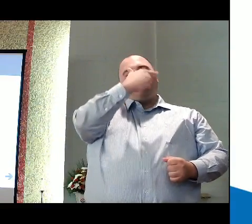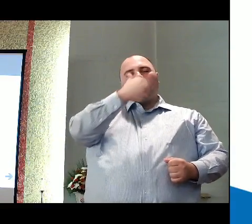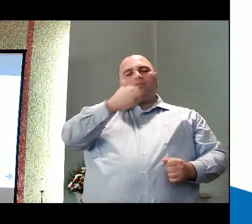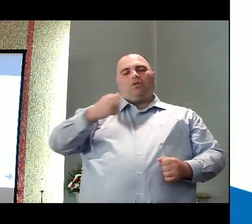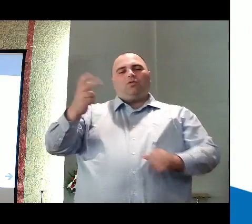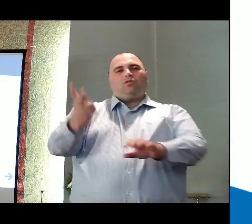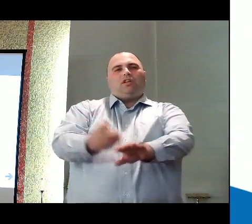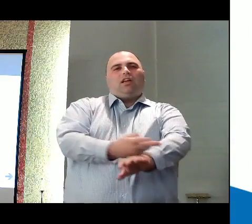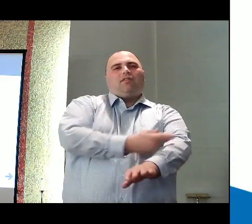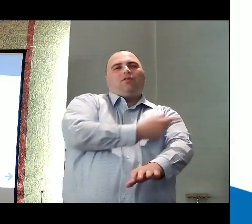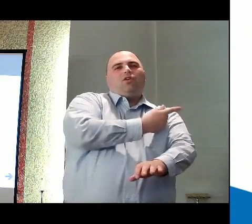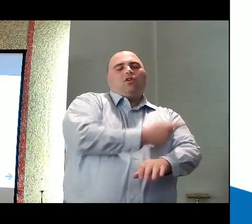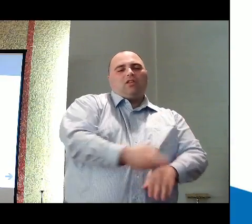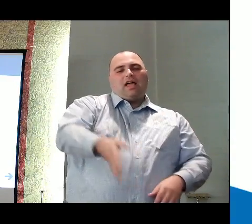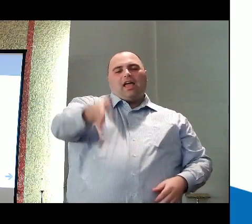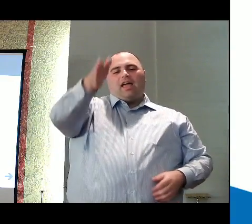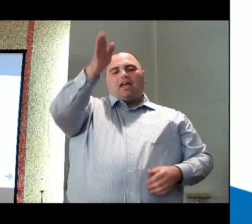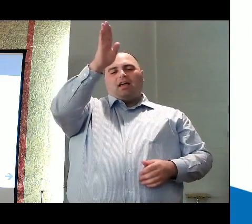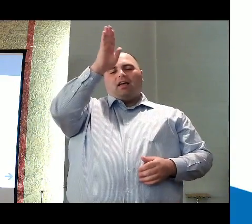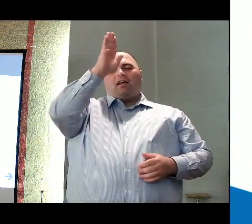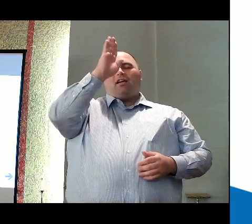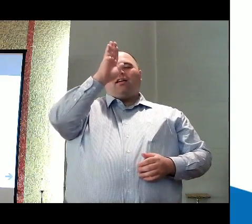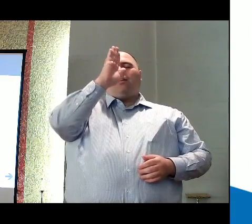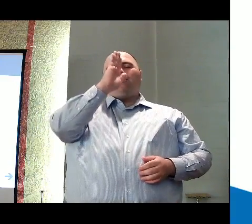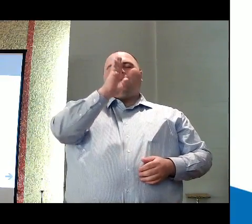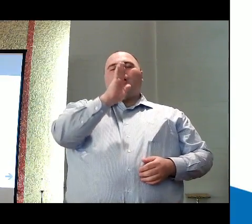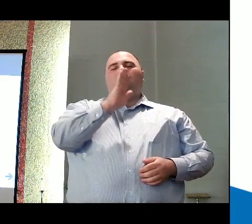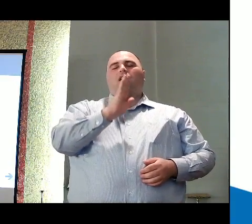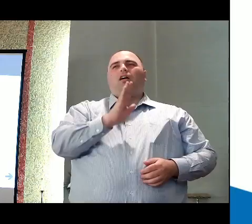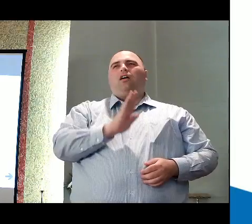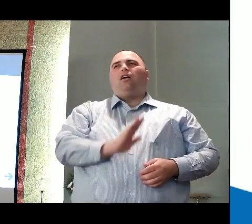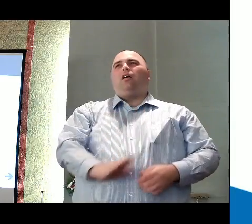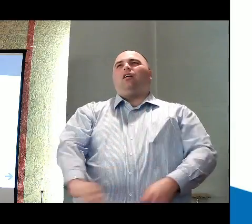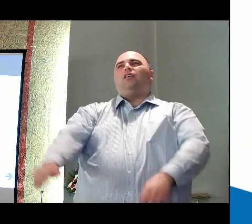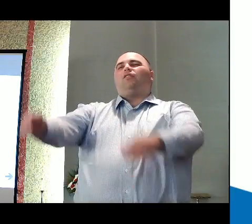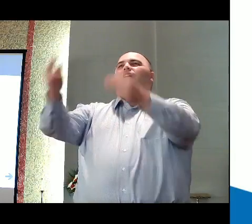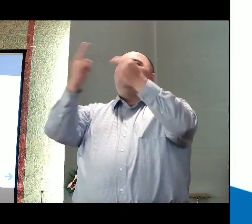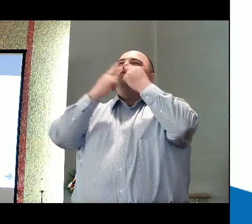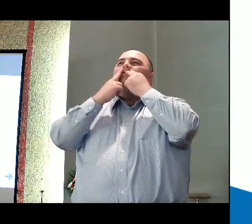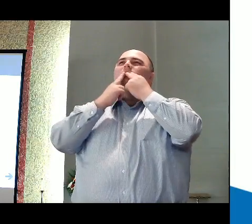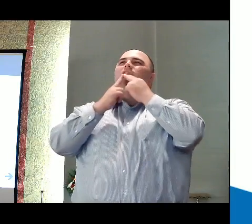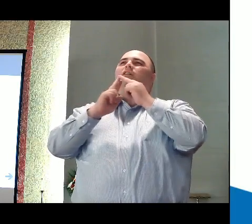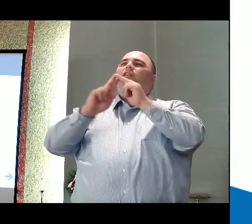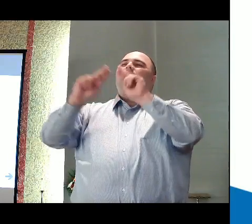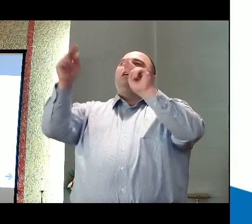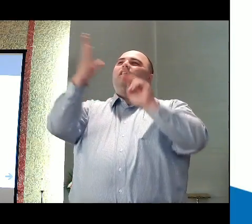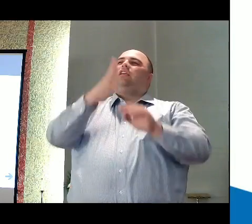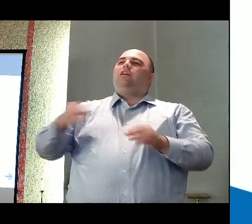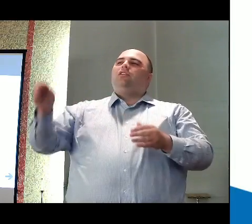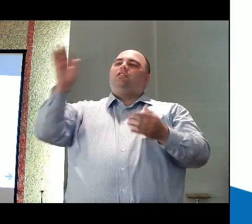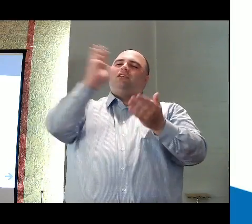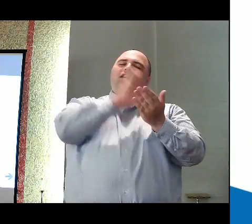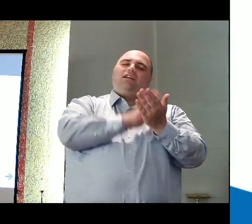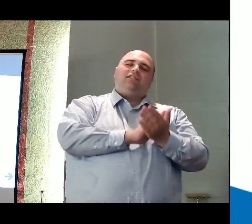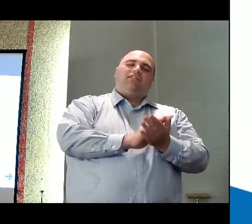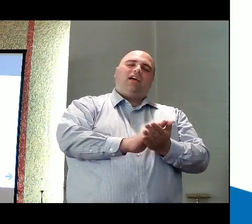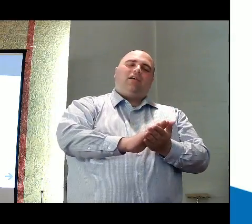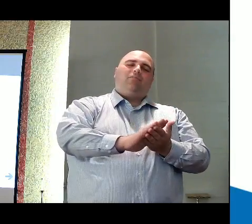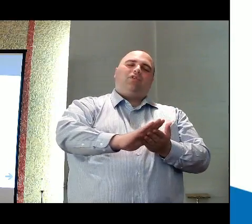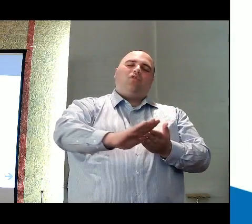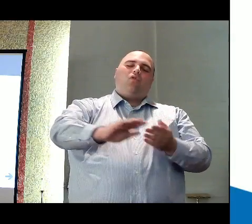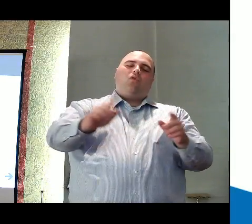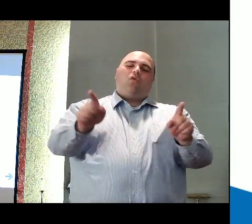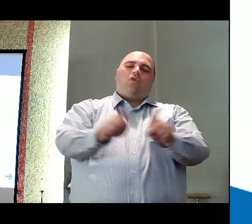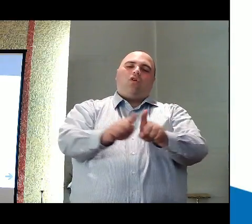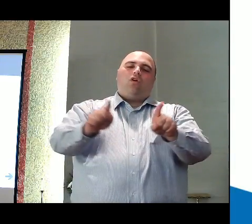healed. Beautiful Lamb of God, guiltless